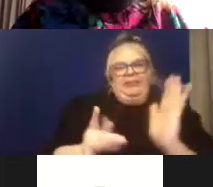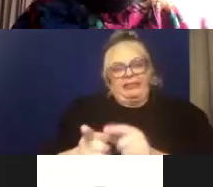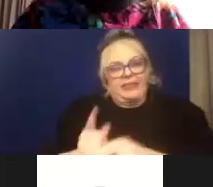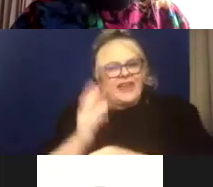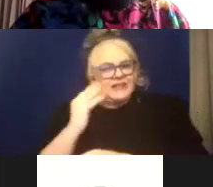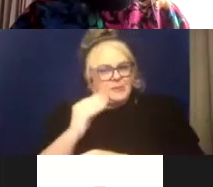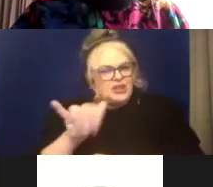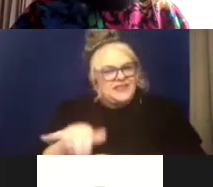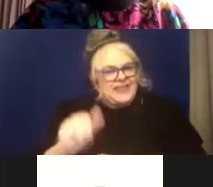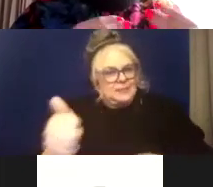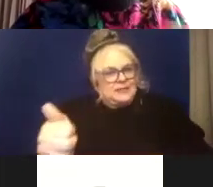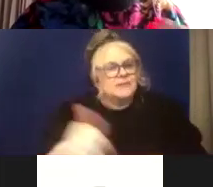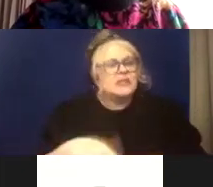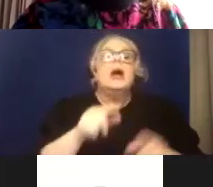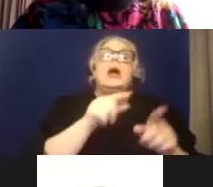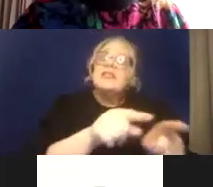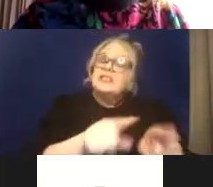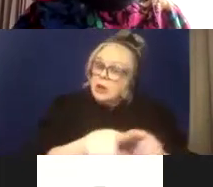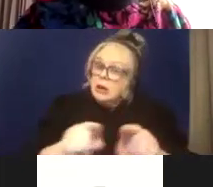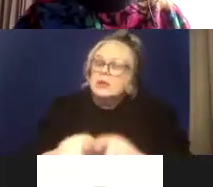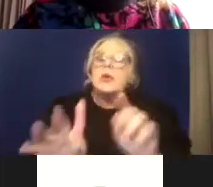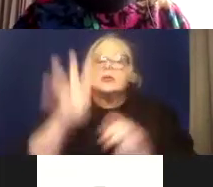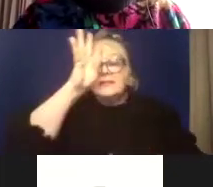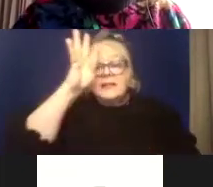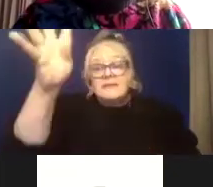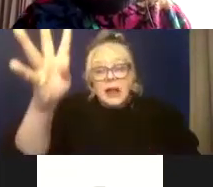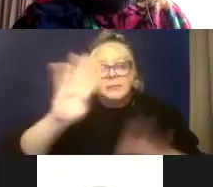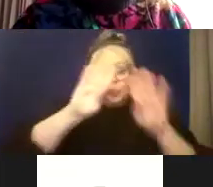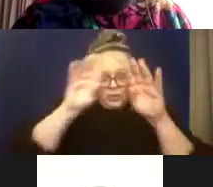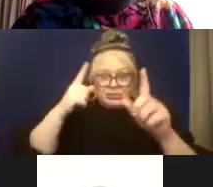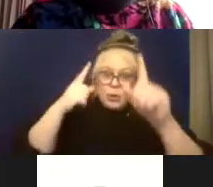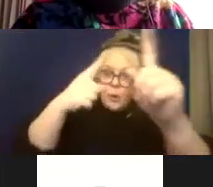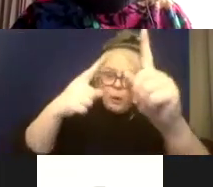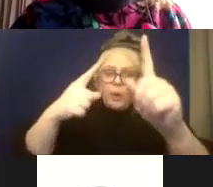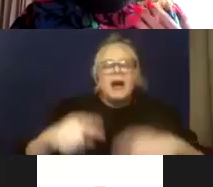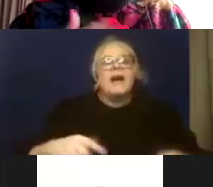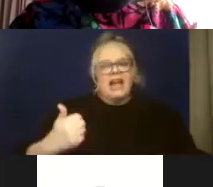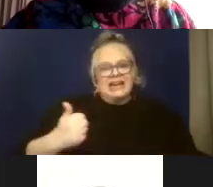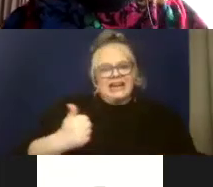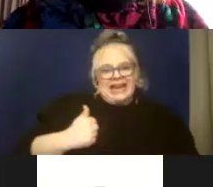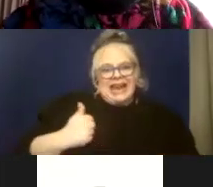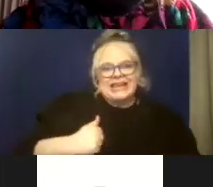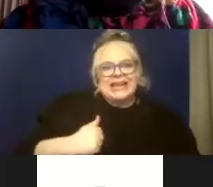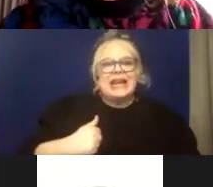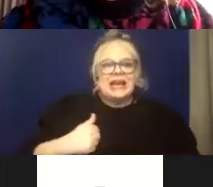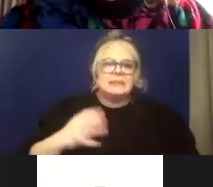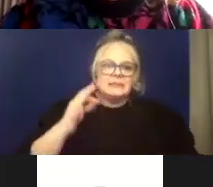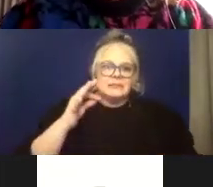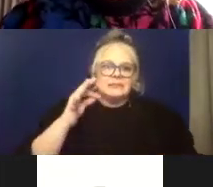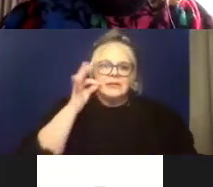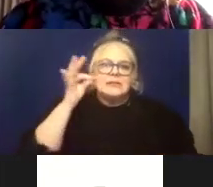with Canadian tribes in mind, but it has a supplement for First Nations and Indigenous communities that covers some additional concerns as